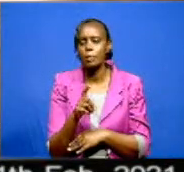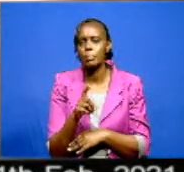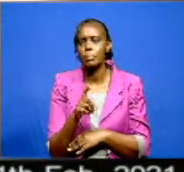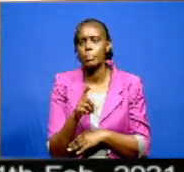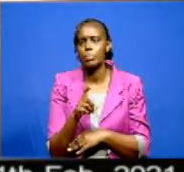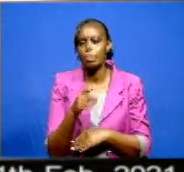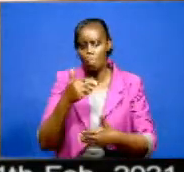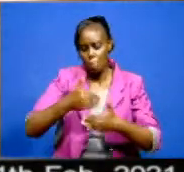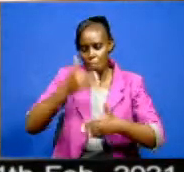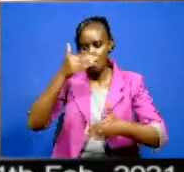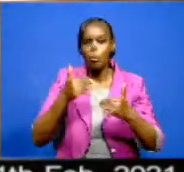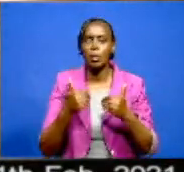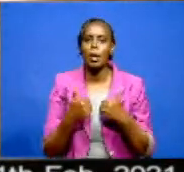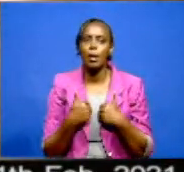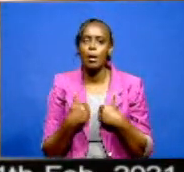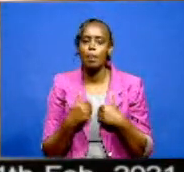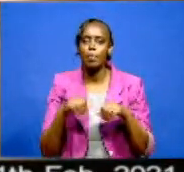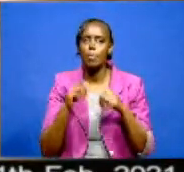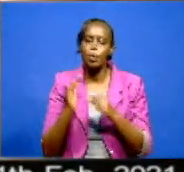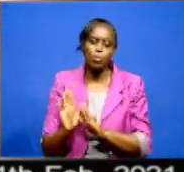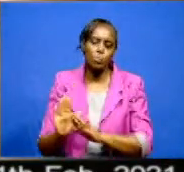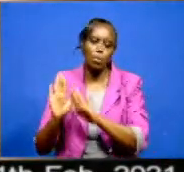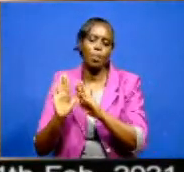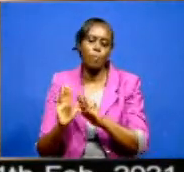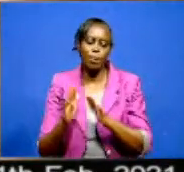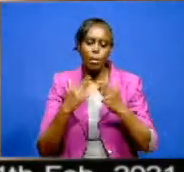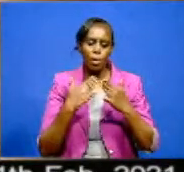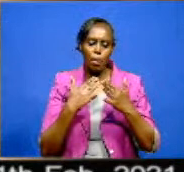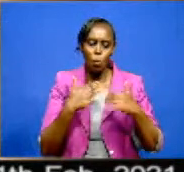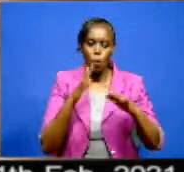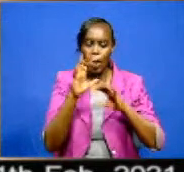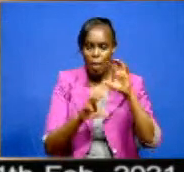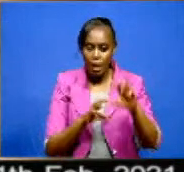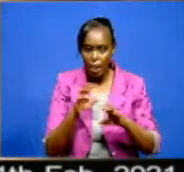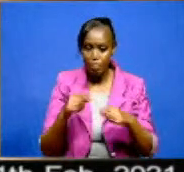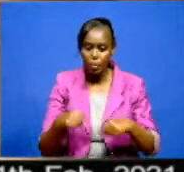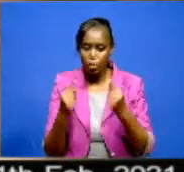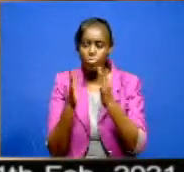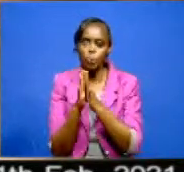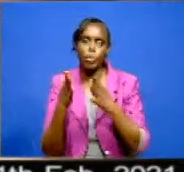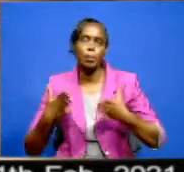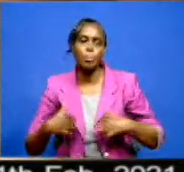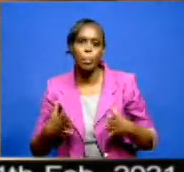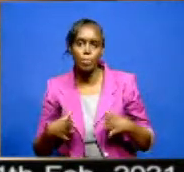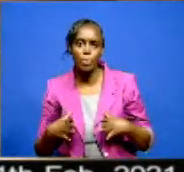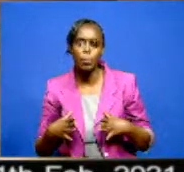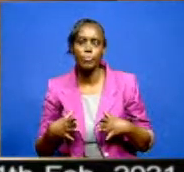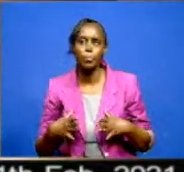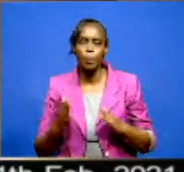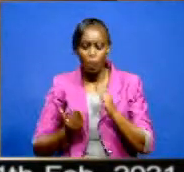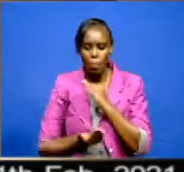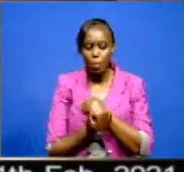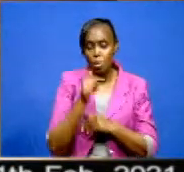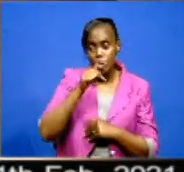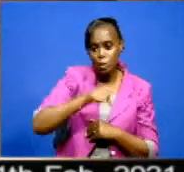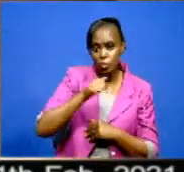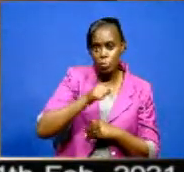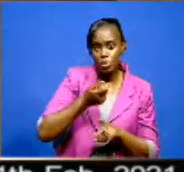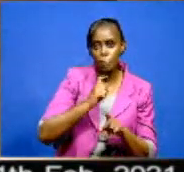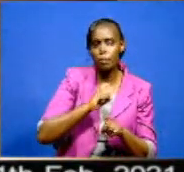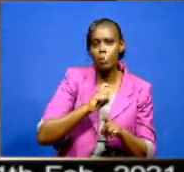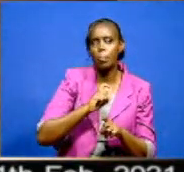demarcating the borders so that to avoid wildlife conflict with the people. This morning we learned from